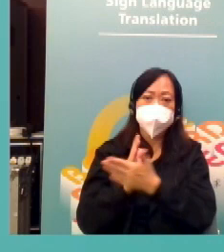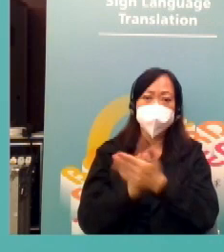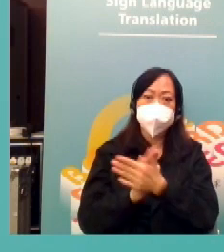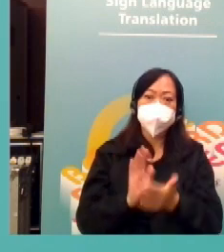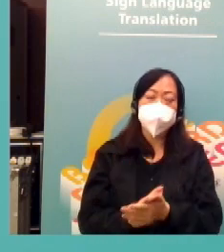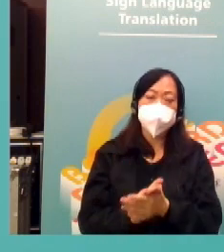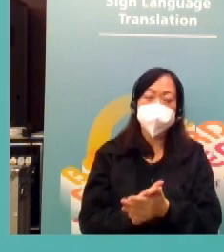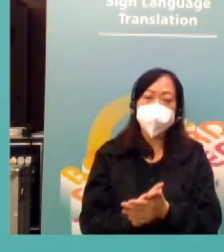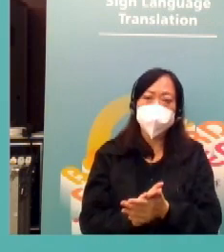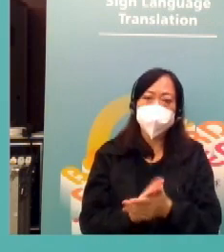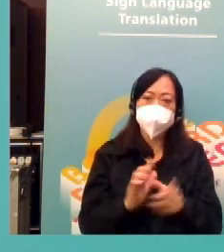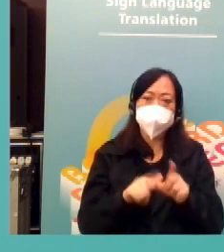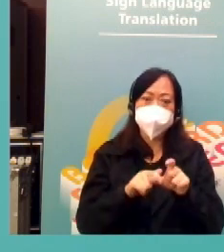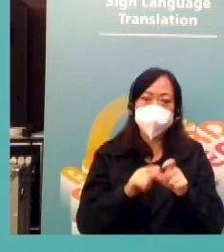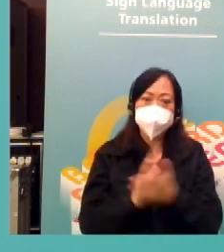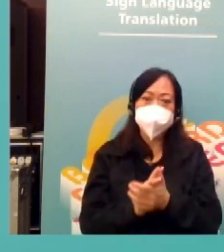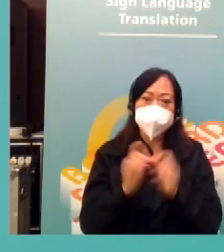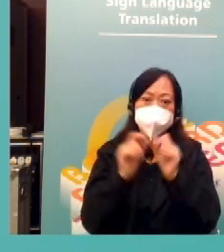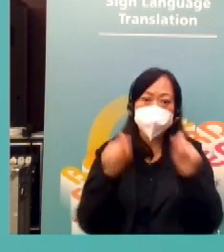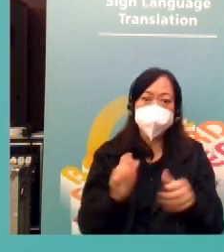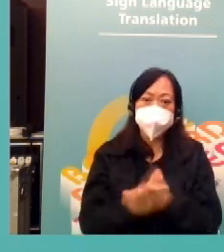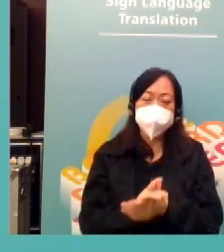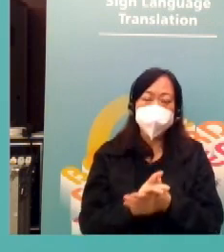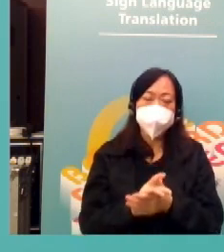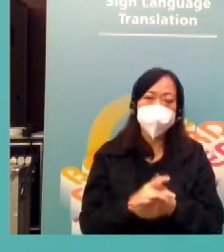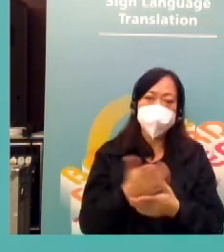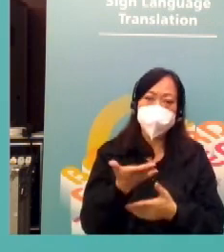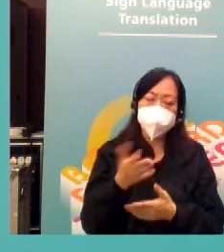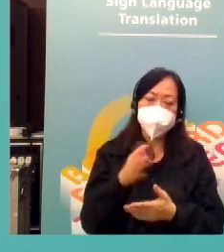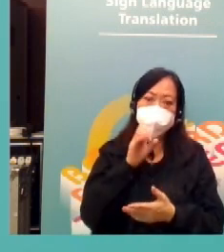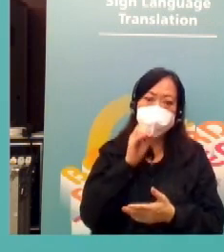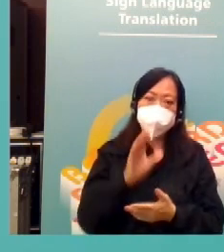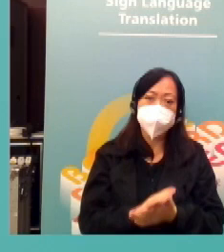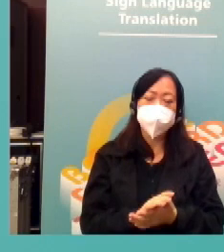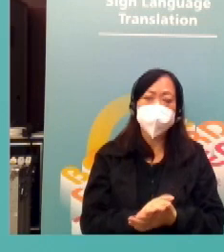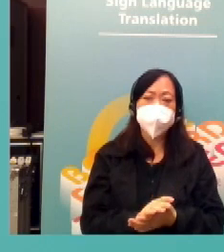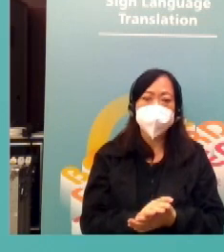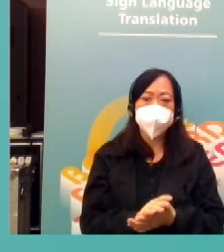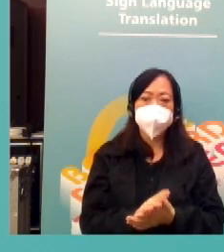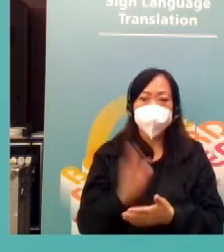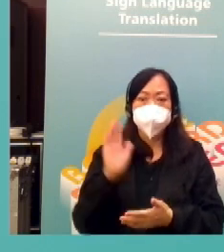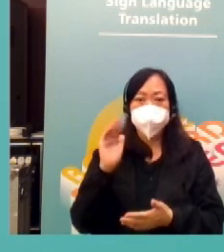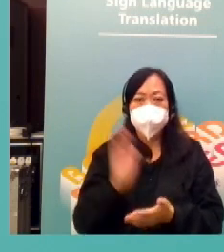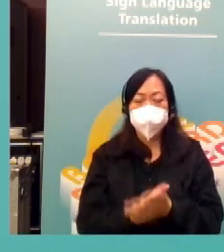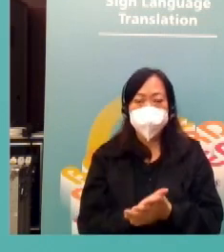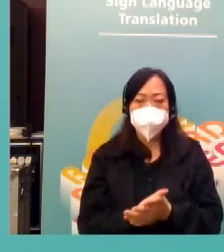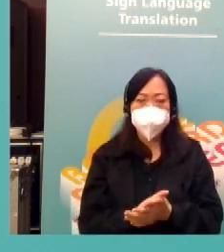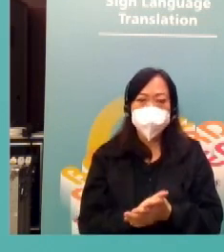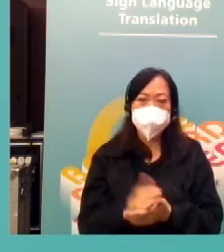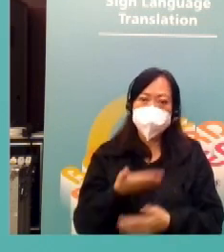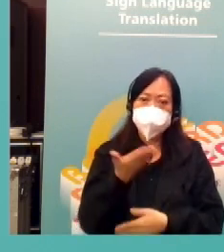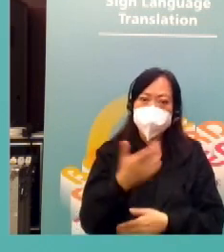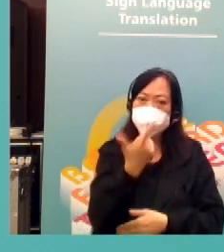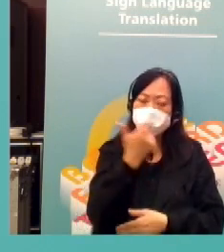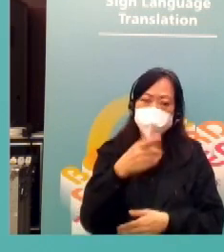you mind discussing this and enlighten us a little bit? And the second question is, among